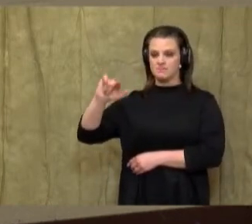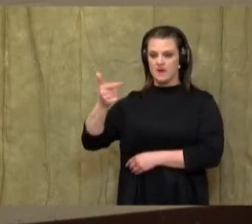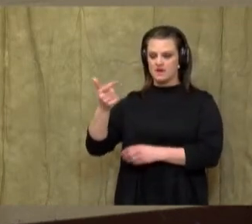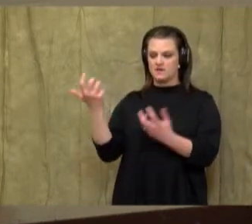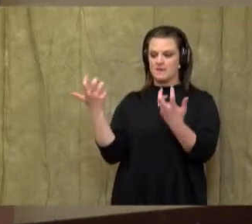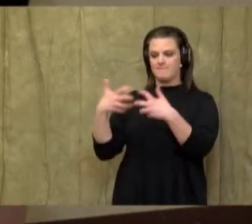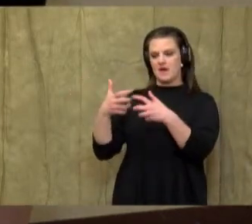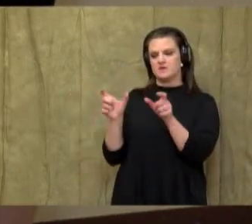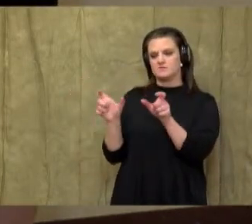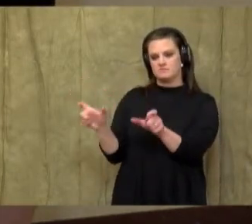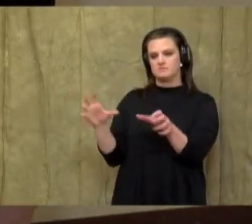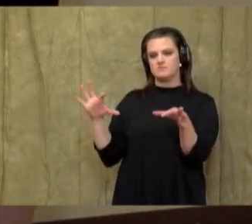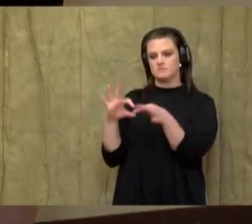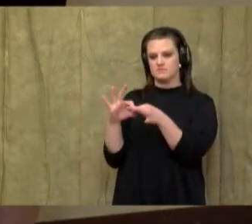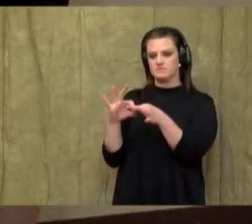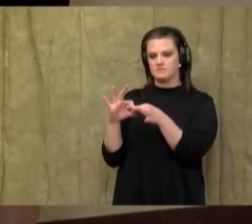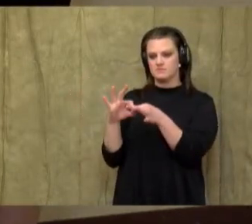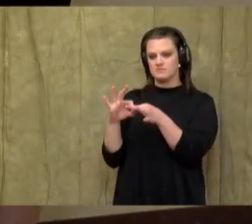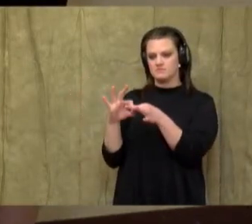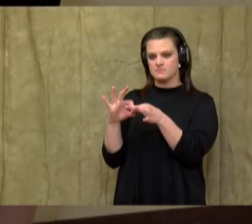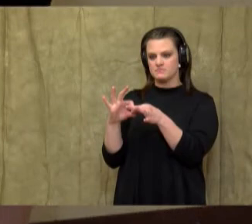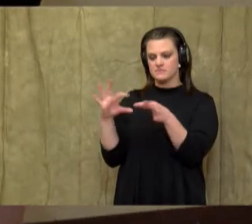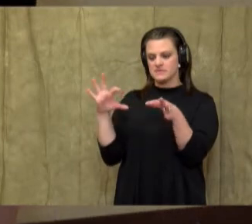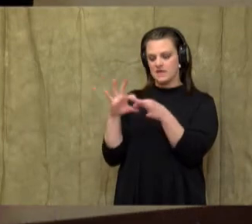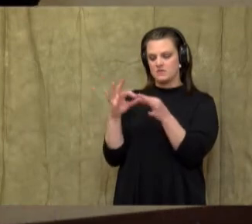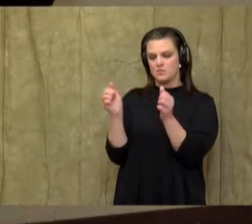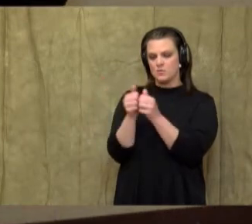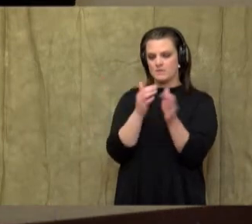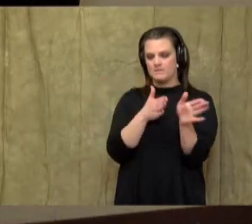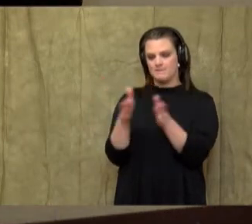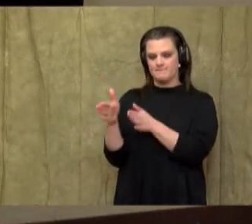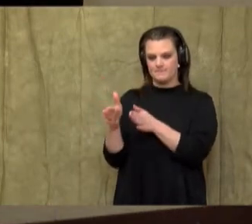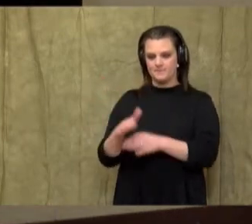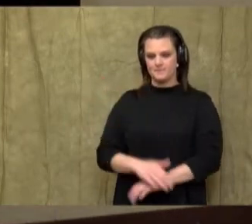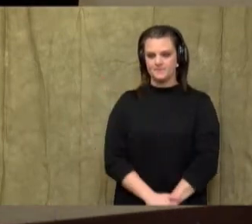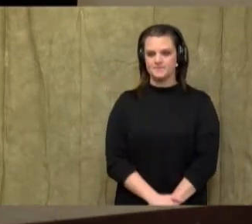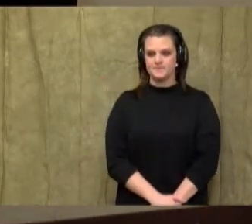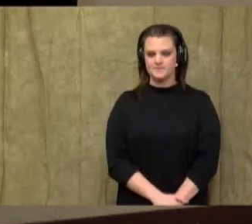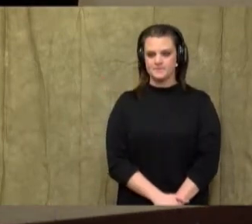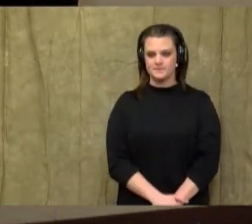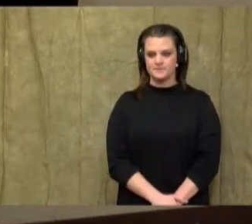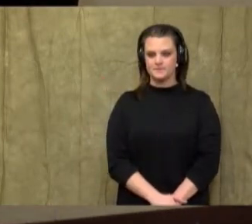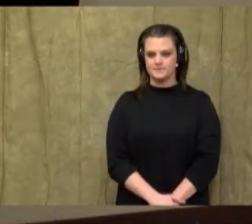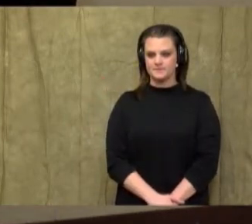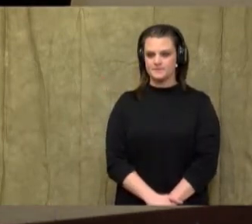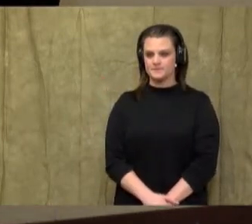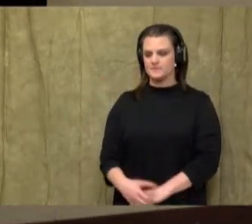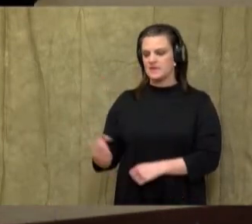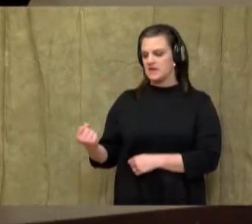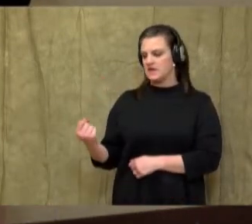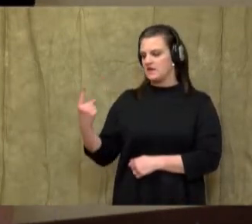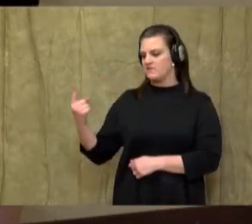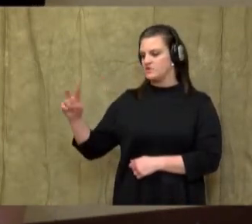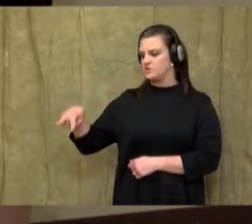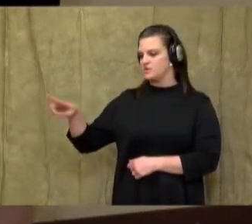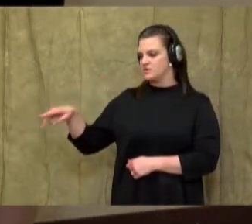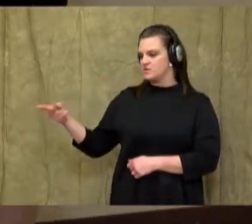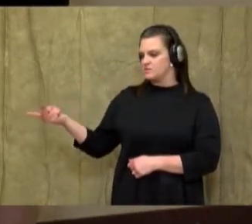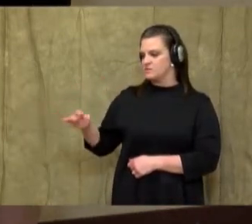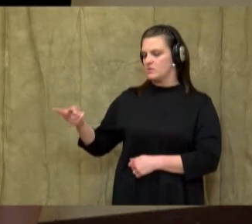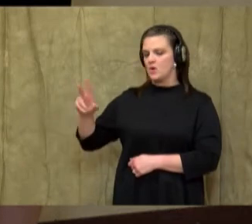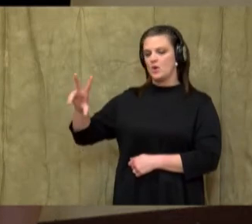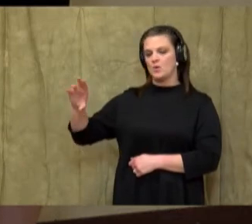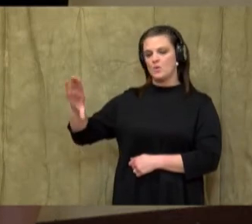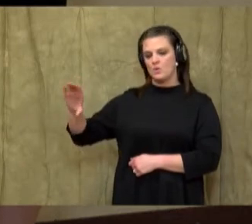match with each other. That's what corresponding means. They go together with the pattern. So these corresponding terms are 11 and